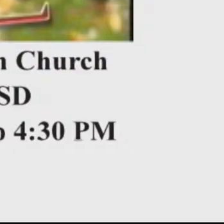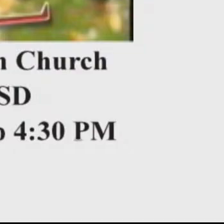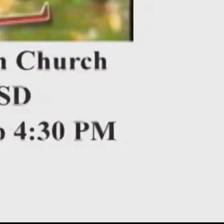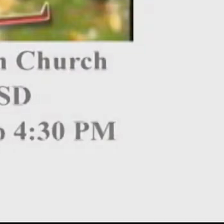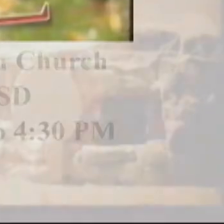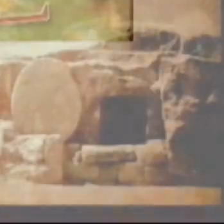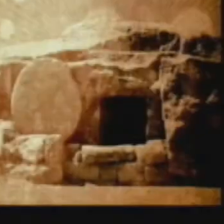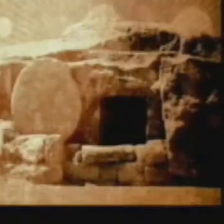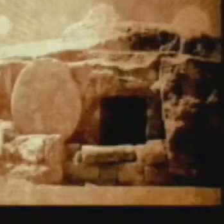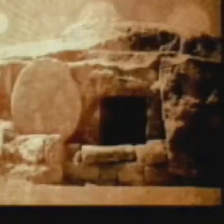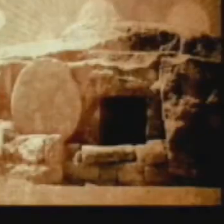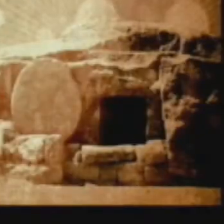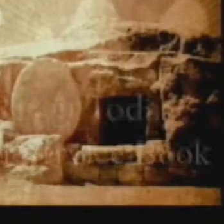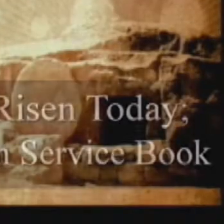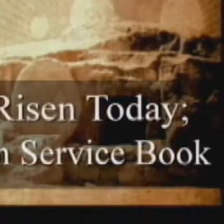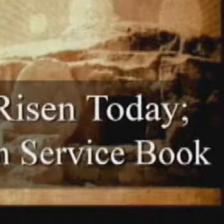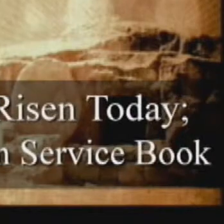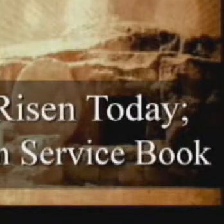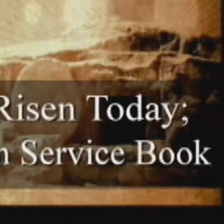at Emmanuel.